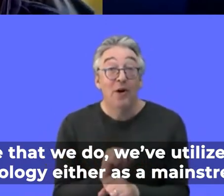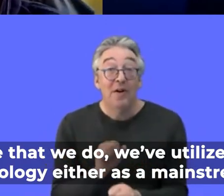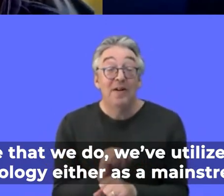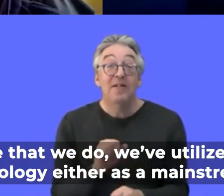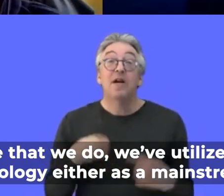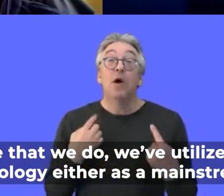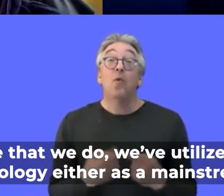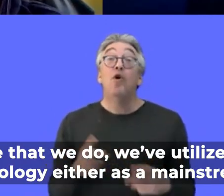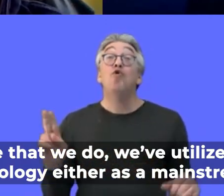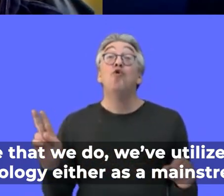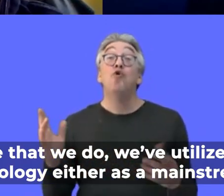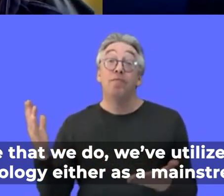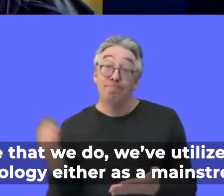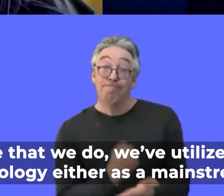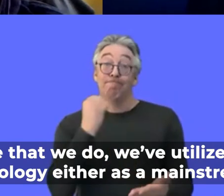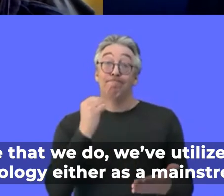utilized technology